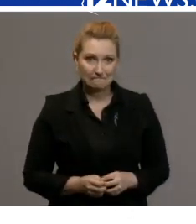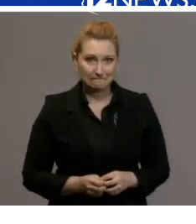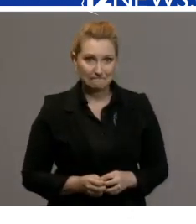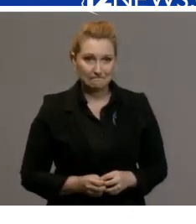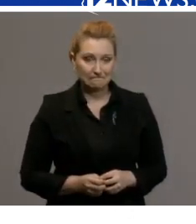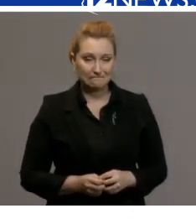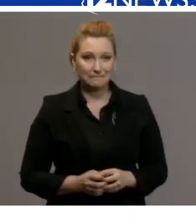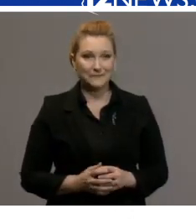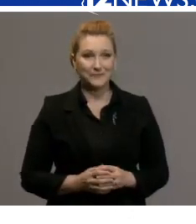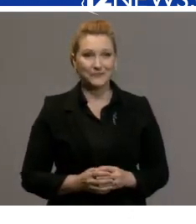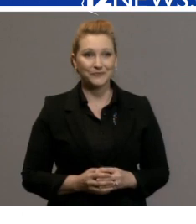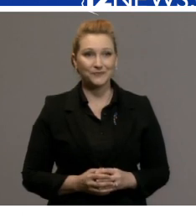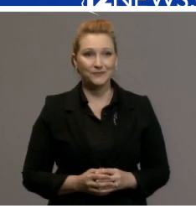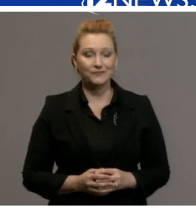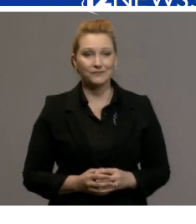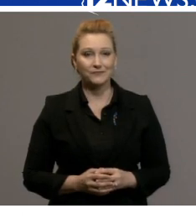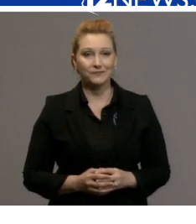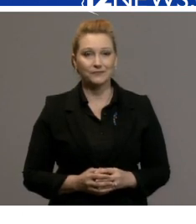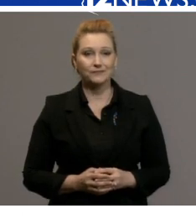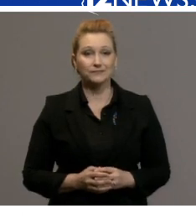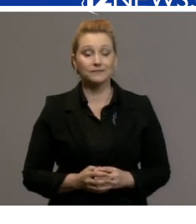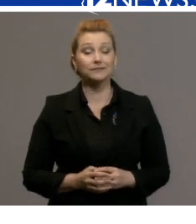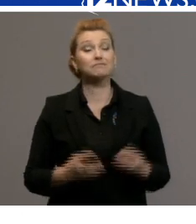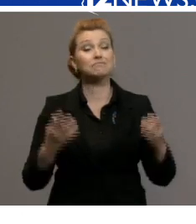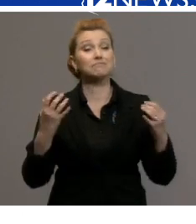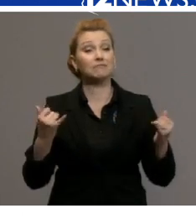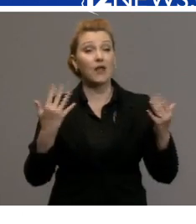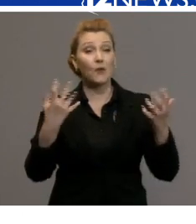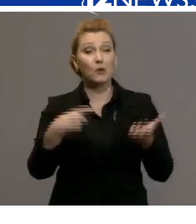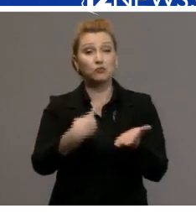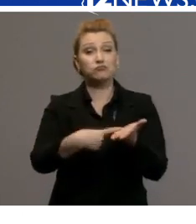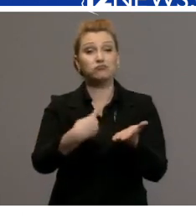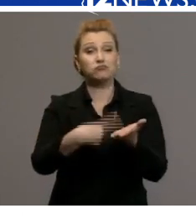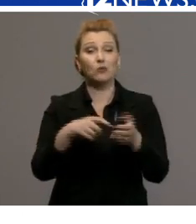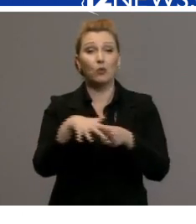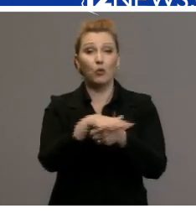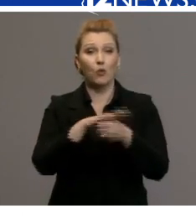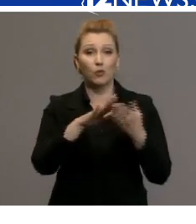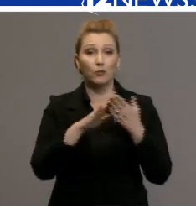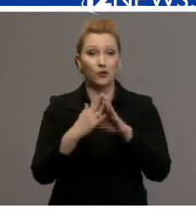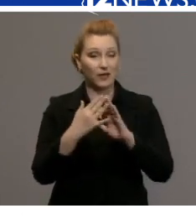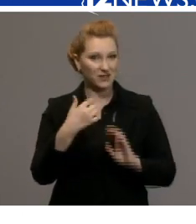I want to talk about our local communities. We were able to meet with mayors and